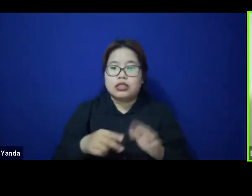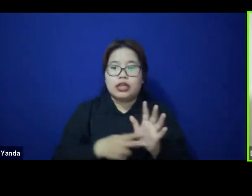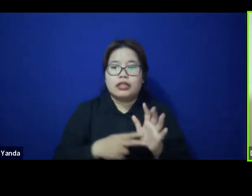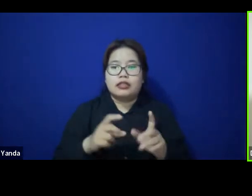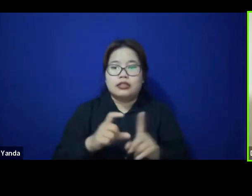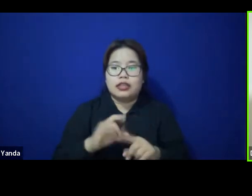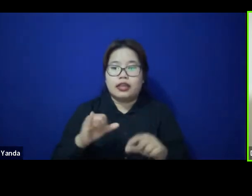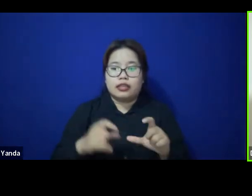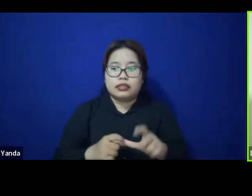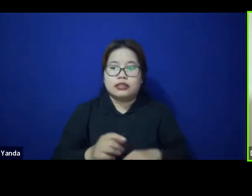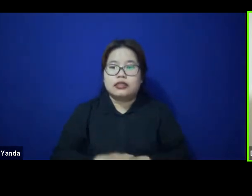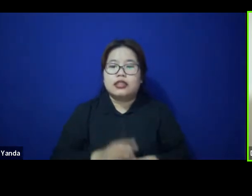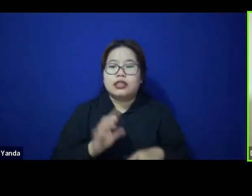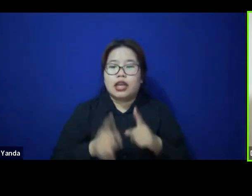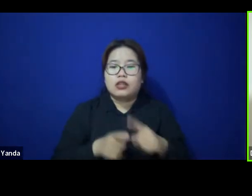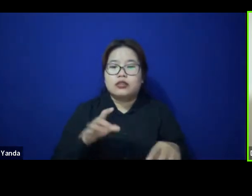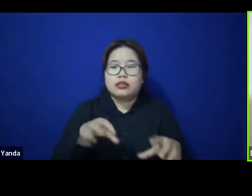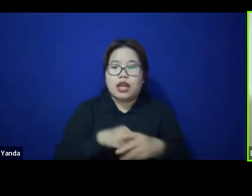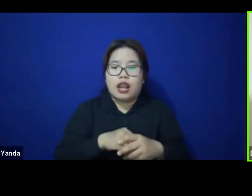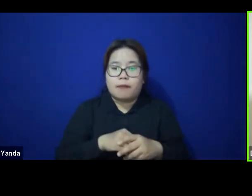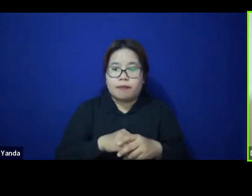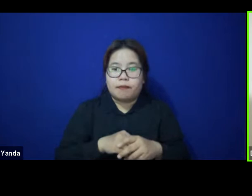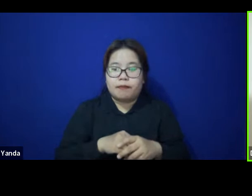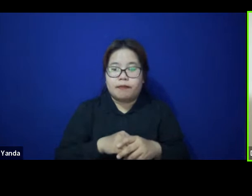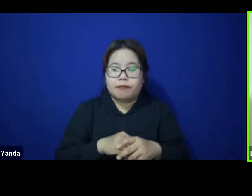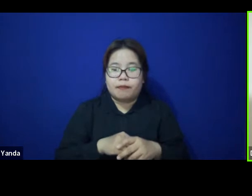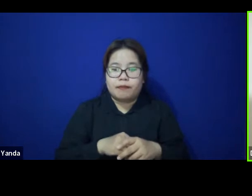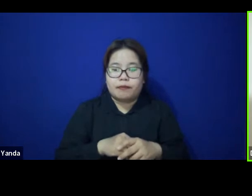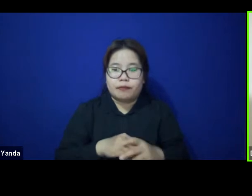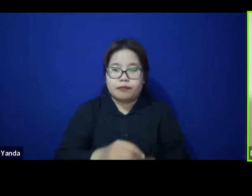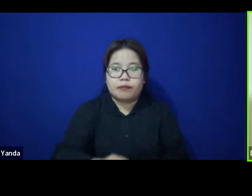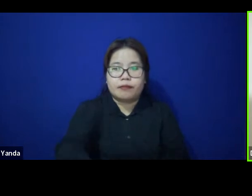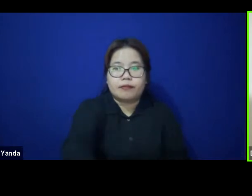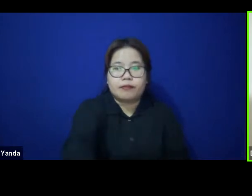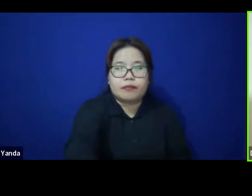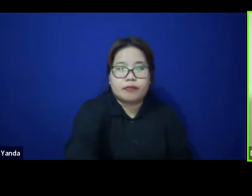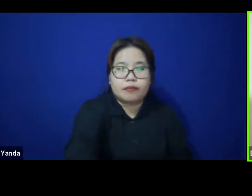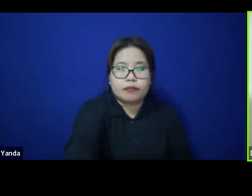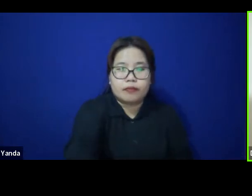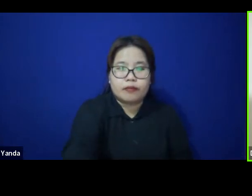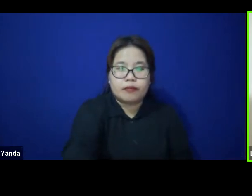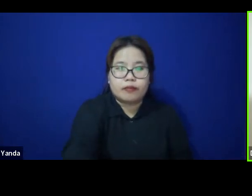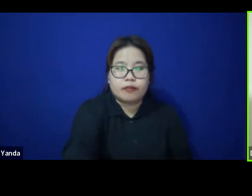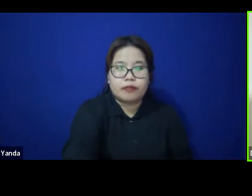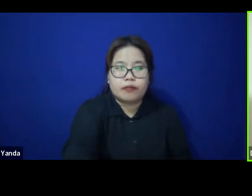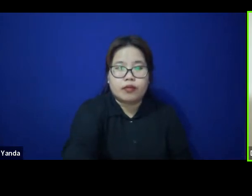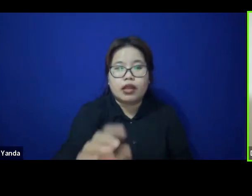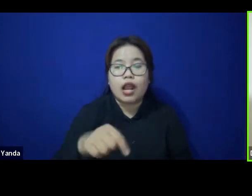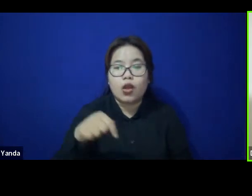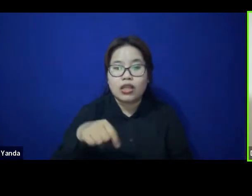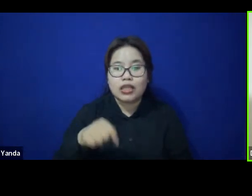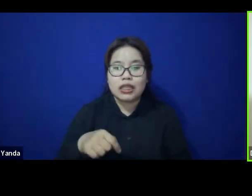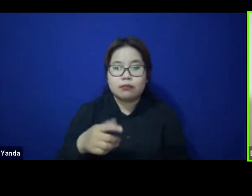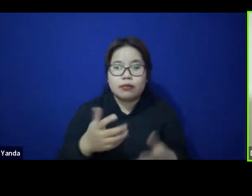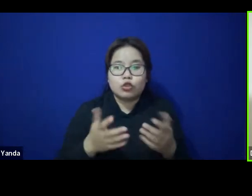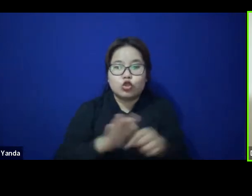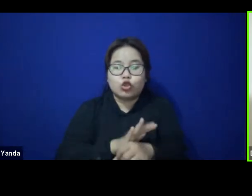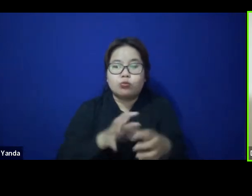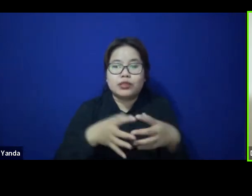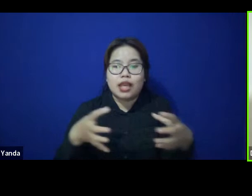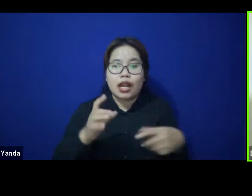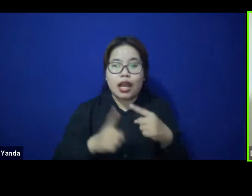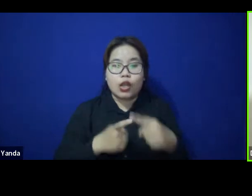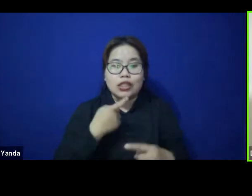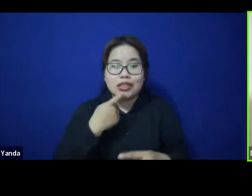her teeth, the stakes are incredibly high. And when it comes to healthcare, one organization in